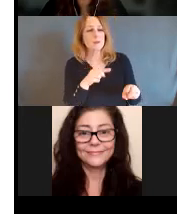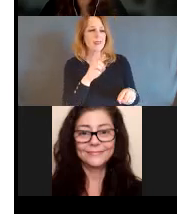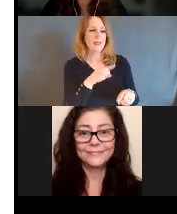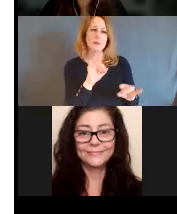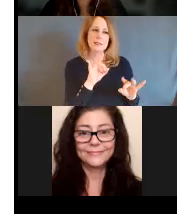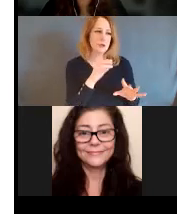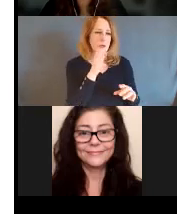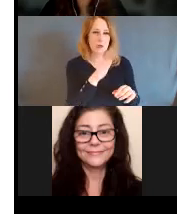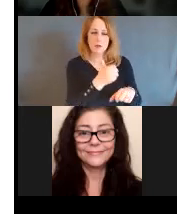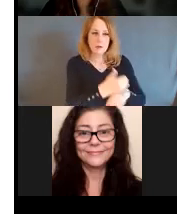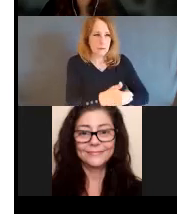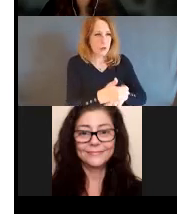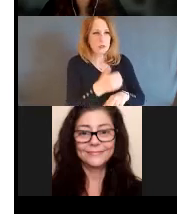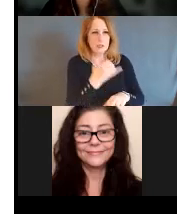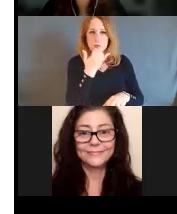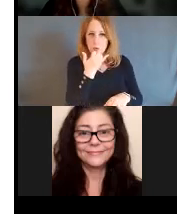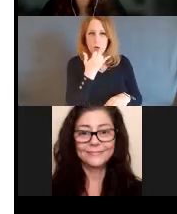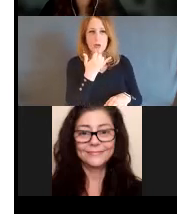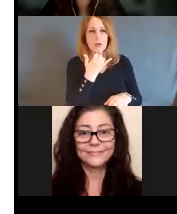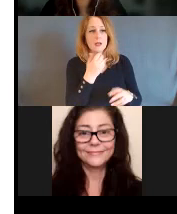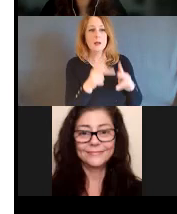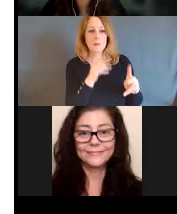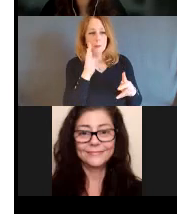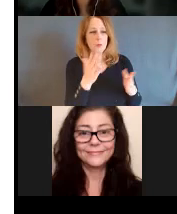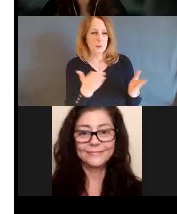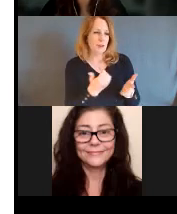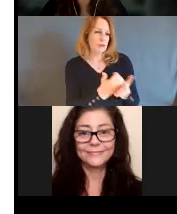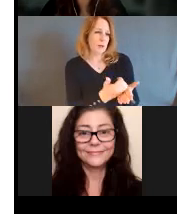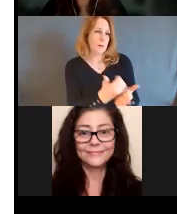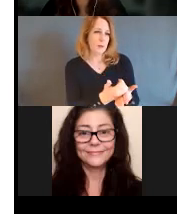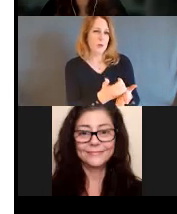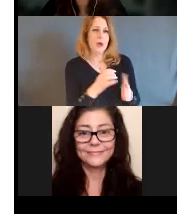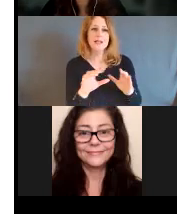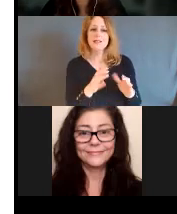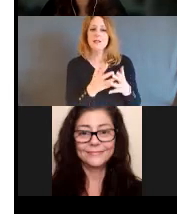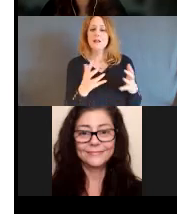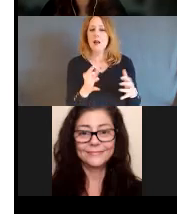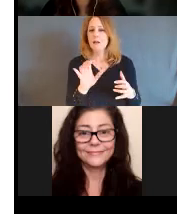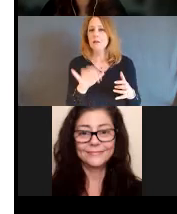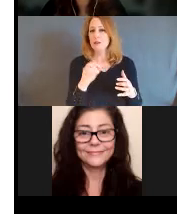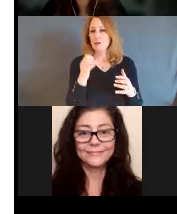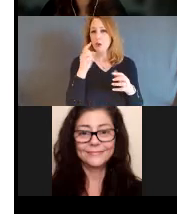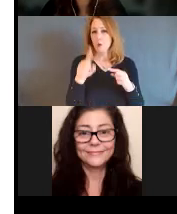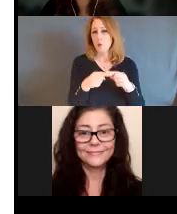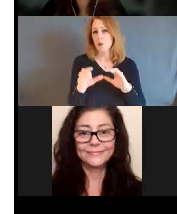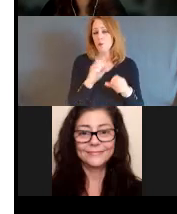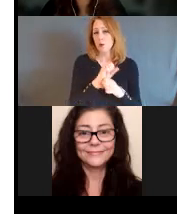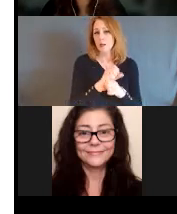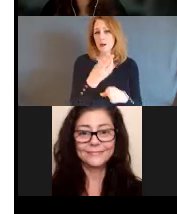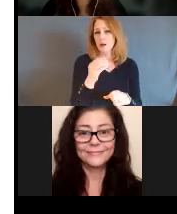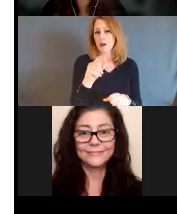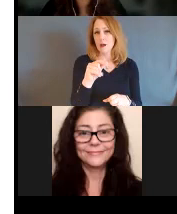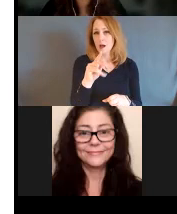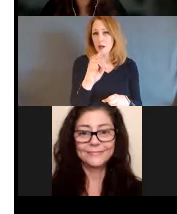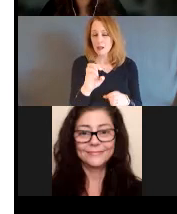your fault, and there are people here to help you. So I did a lot of that. So for those of you that are going to work on a hotline or a helpline